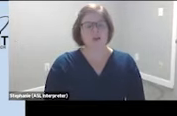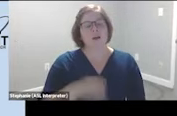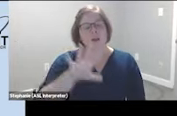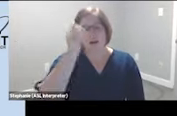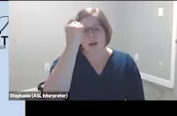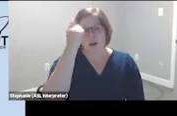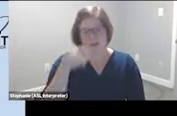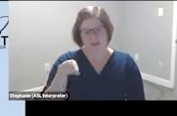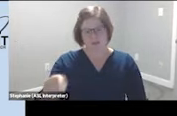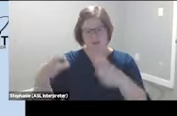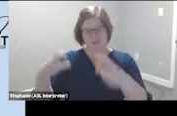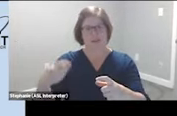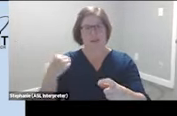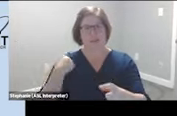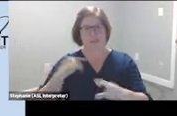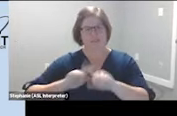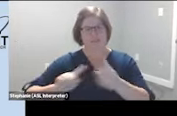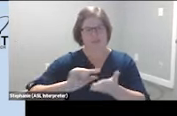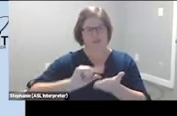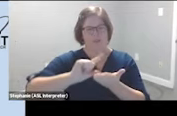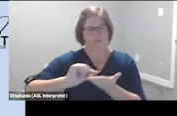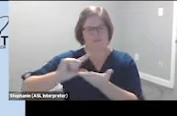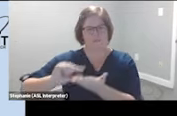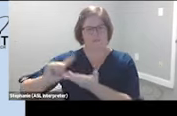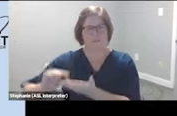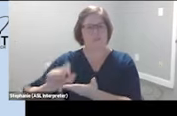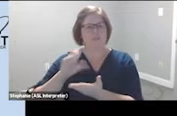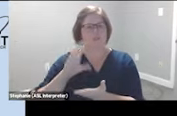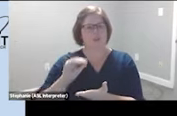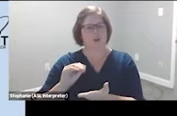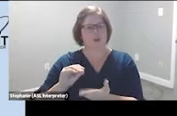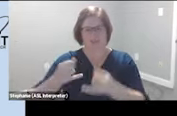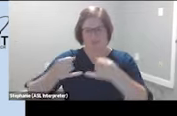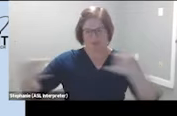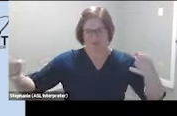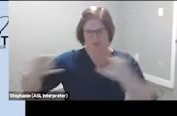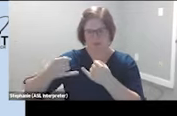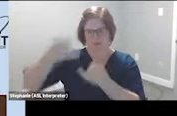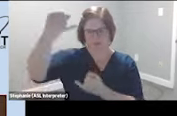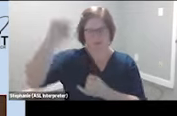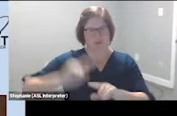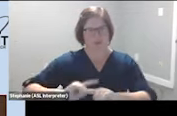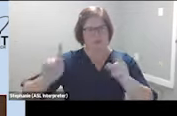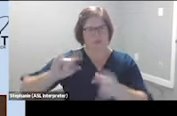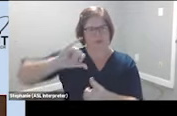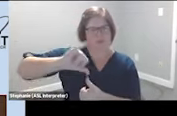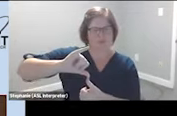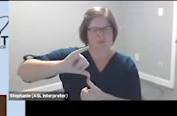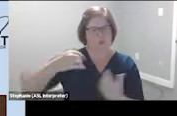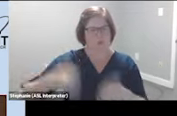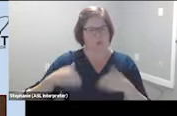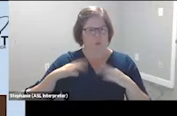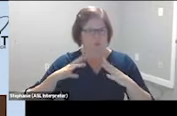to have the axes be represented at different heights relative to the